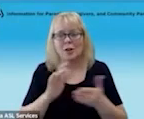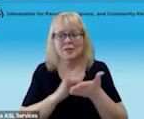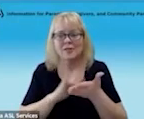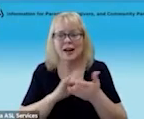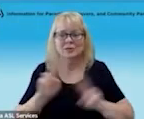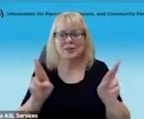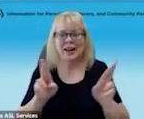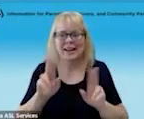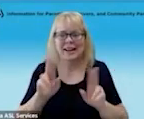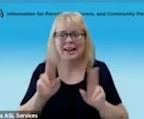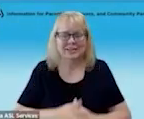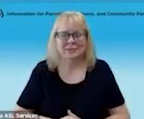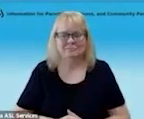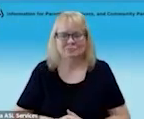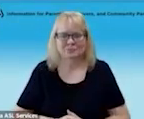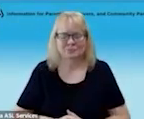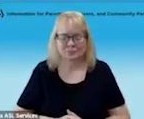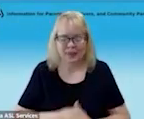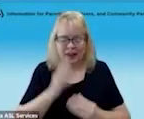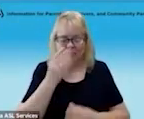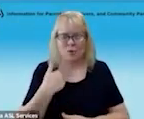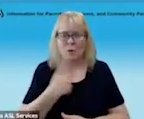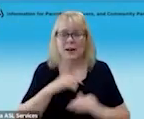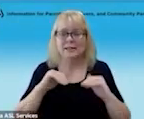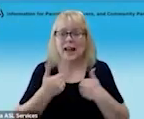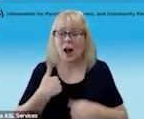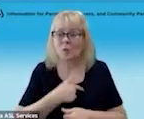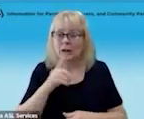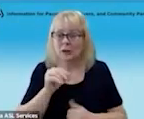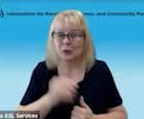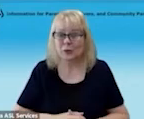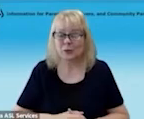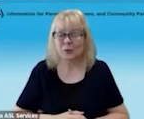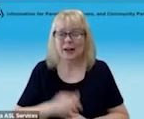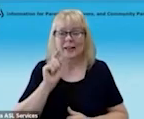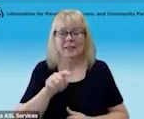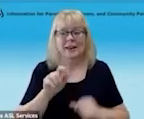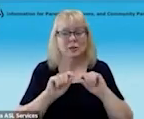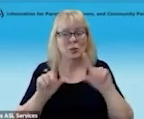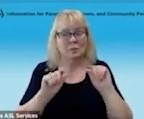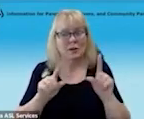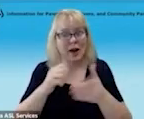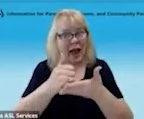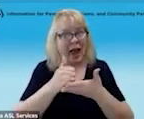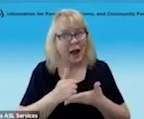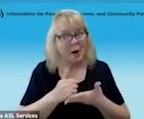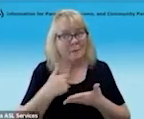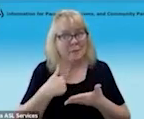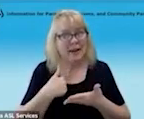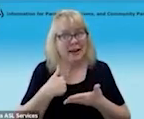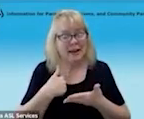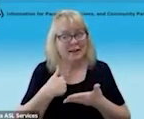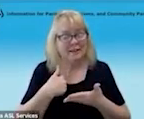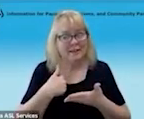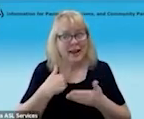webinar helped me to improve my knowledge about the importance of COVID-19 vaccination for children.